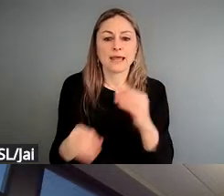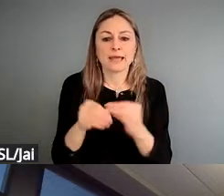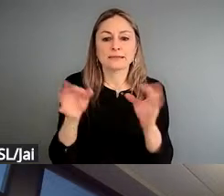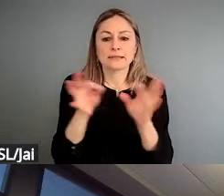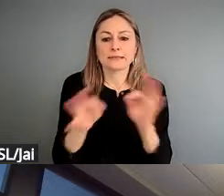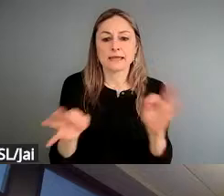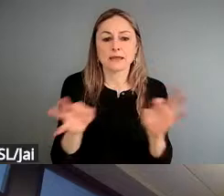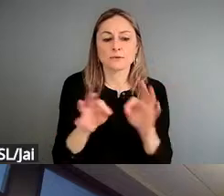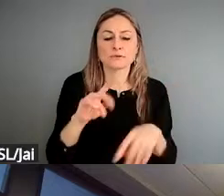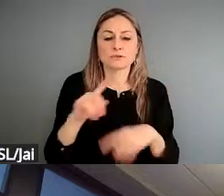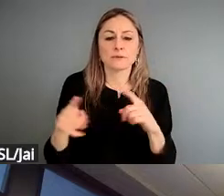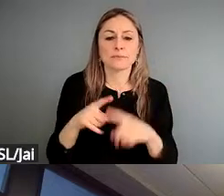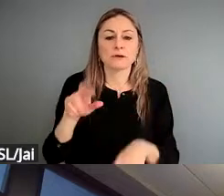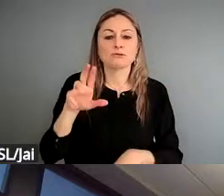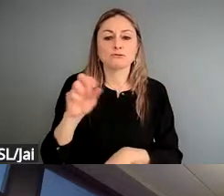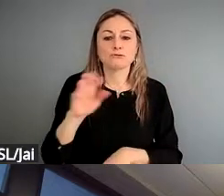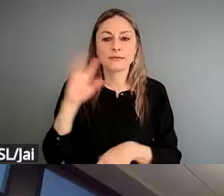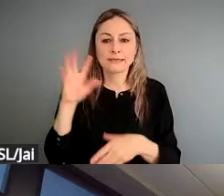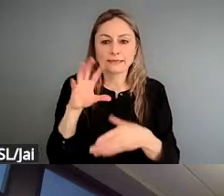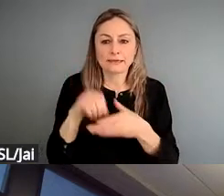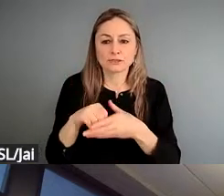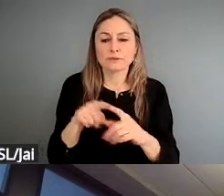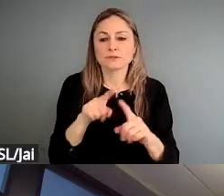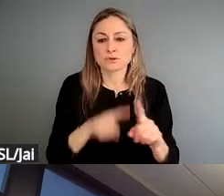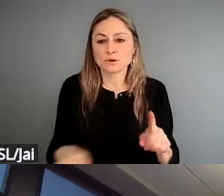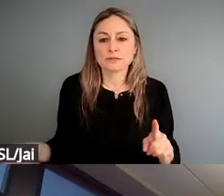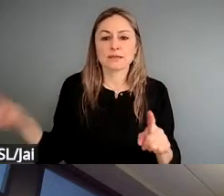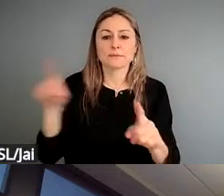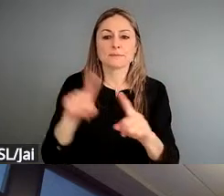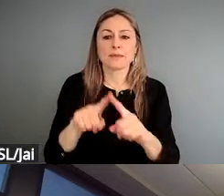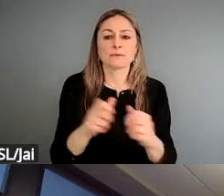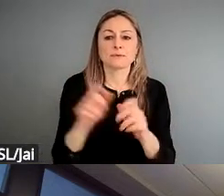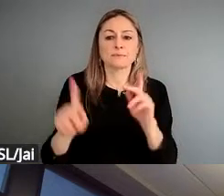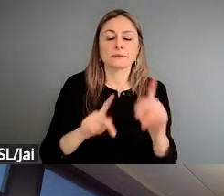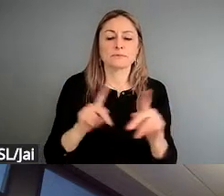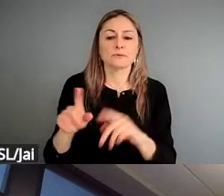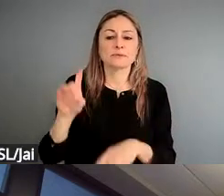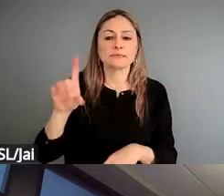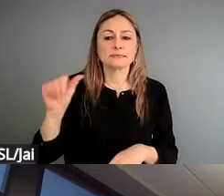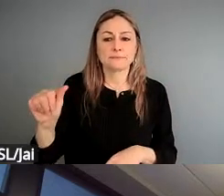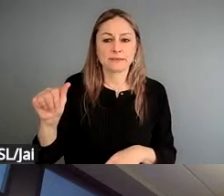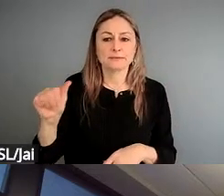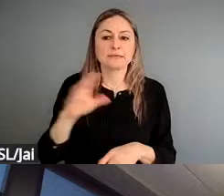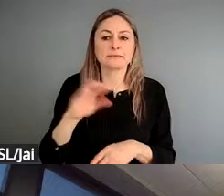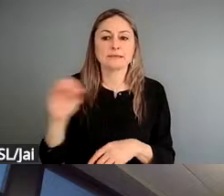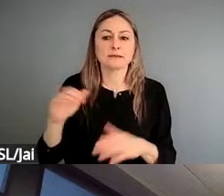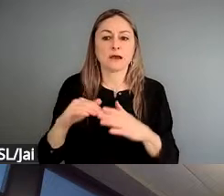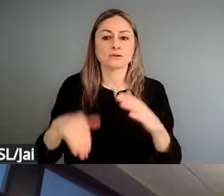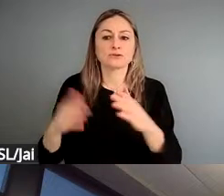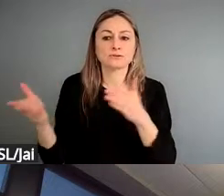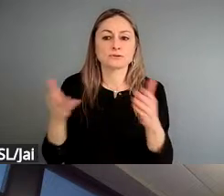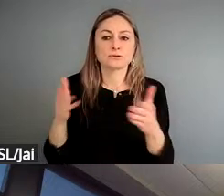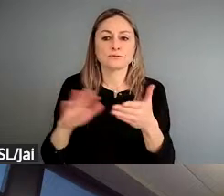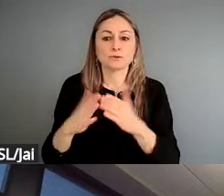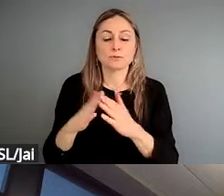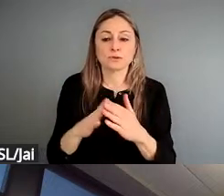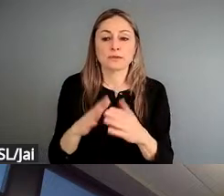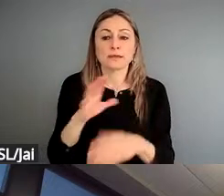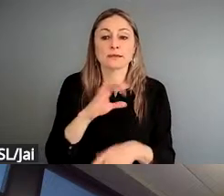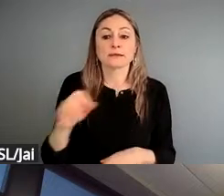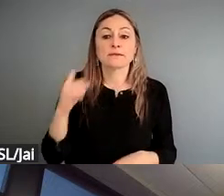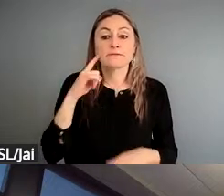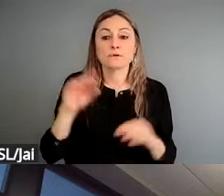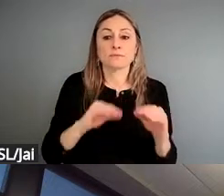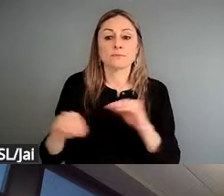about re-engagement and circling back with individuals with disabilities and underserved communities. And for mobility